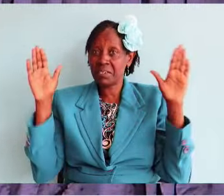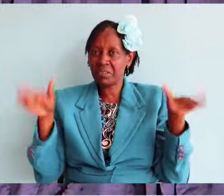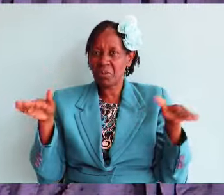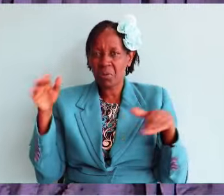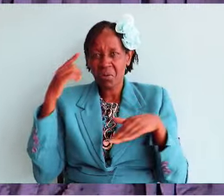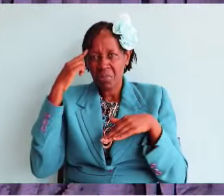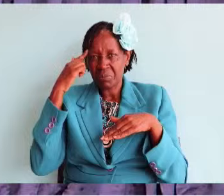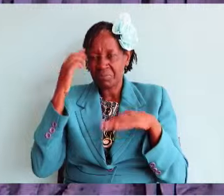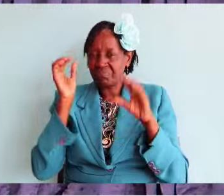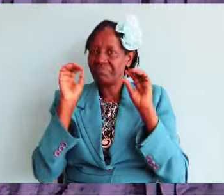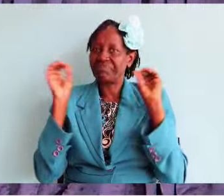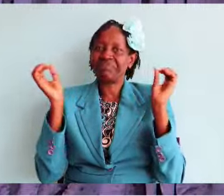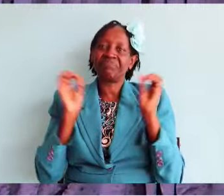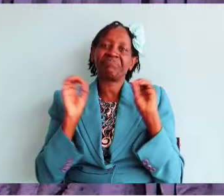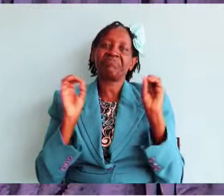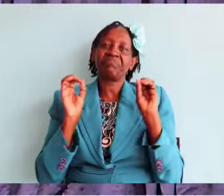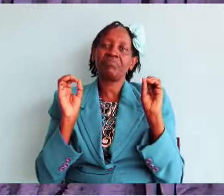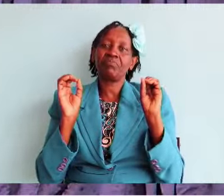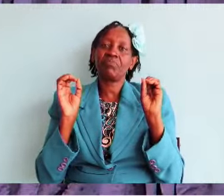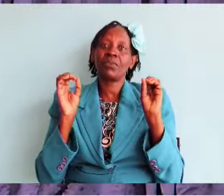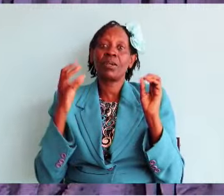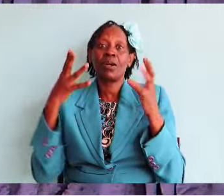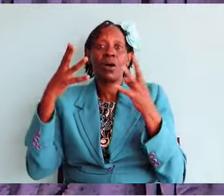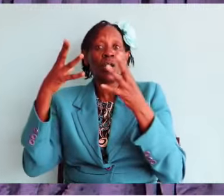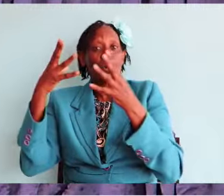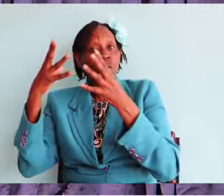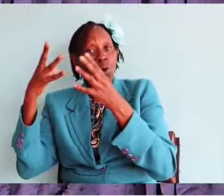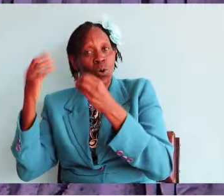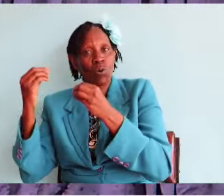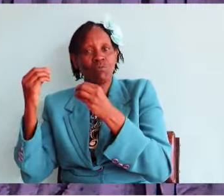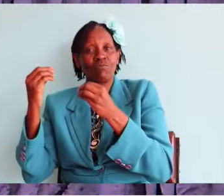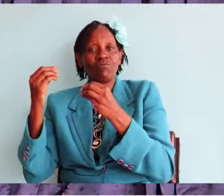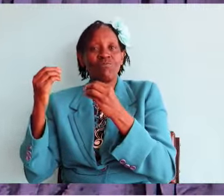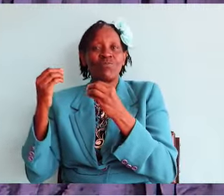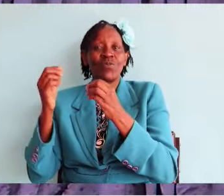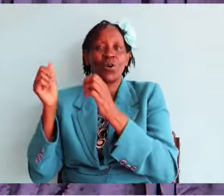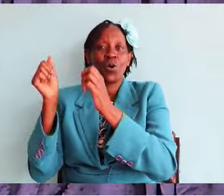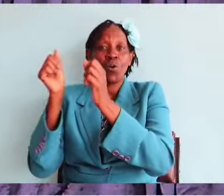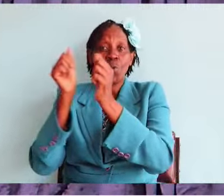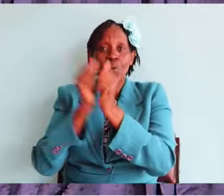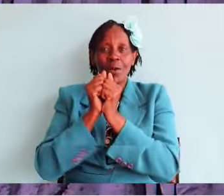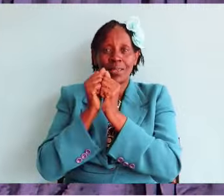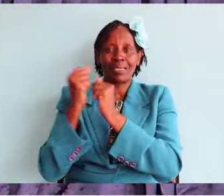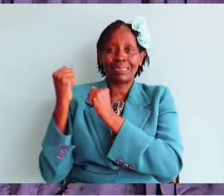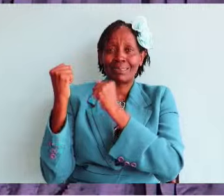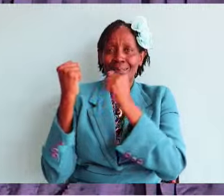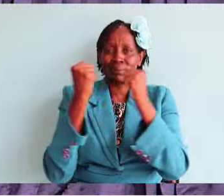only say, "Go in your strength and save the Israelite."